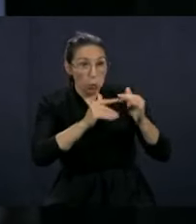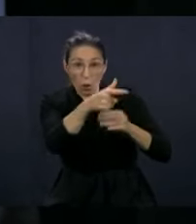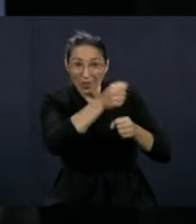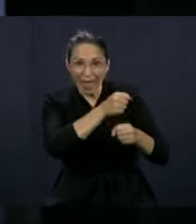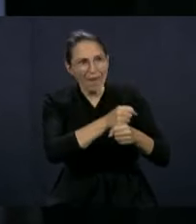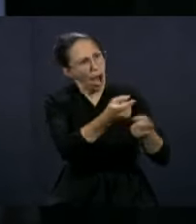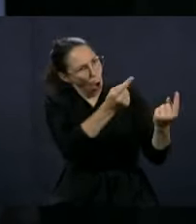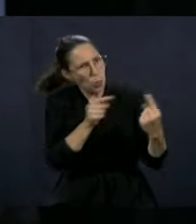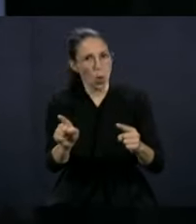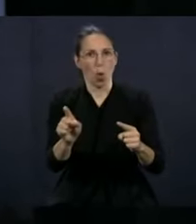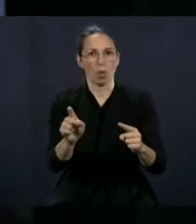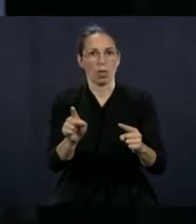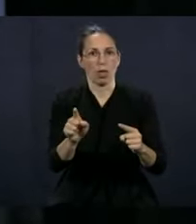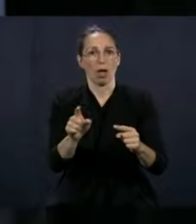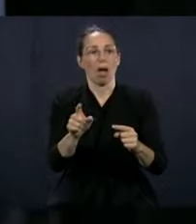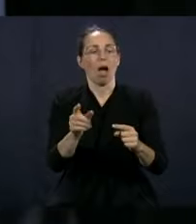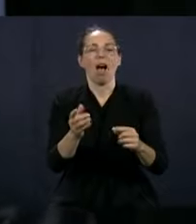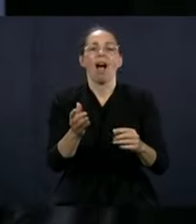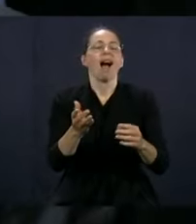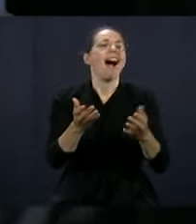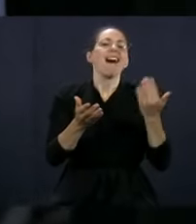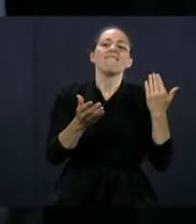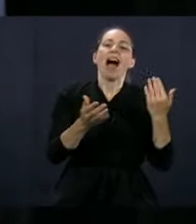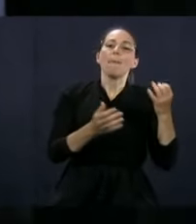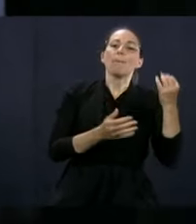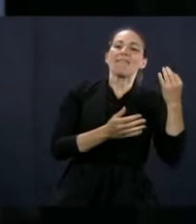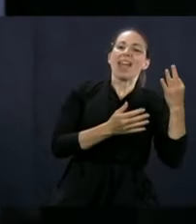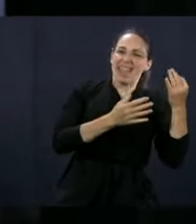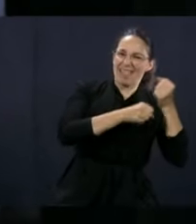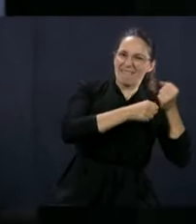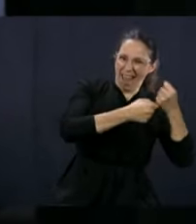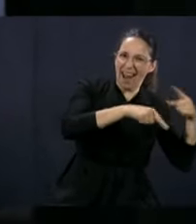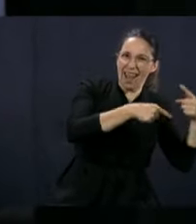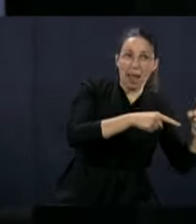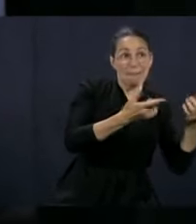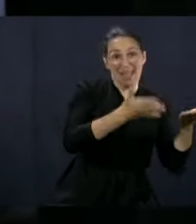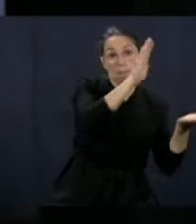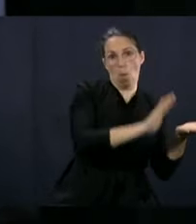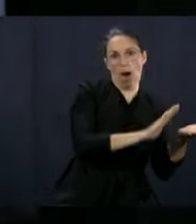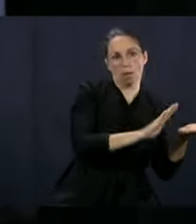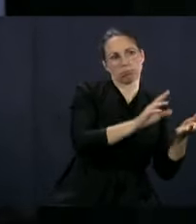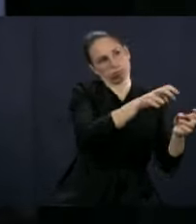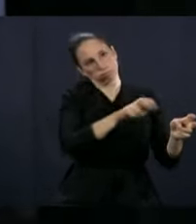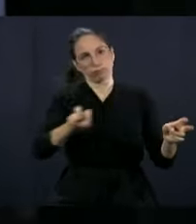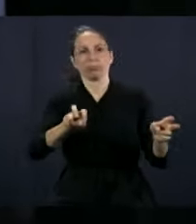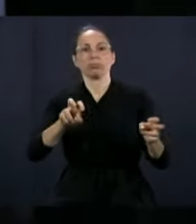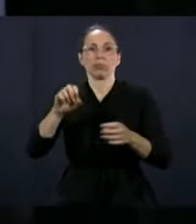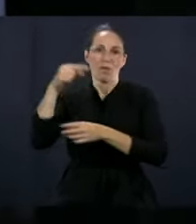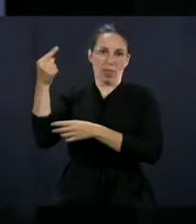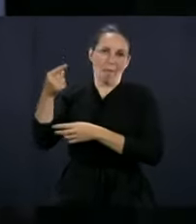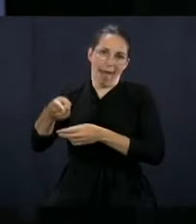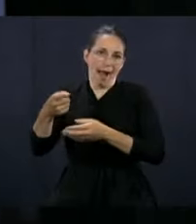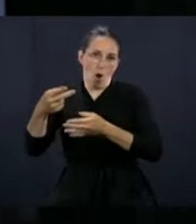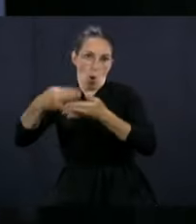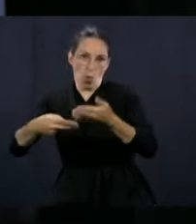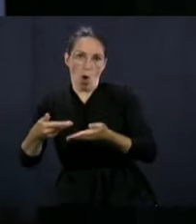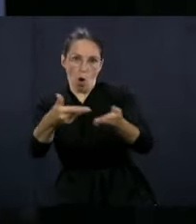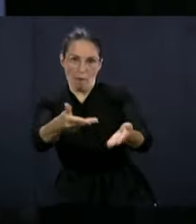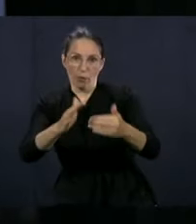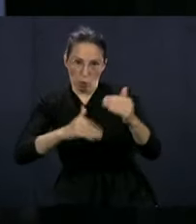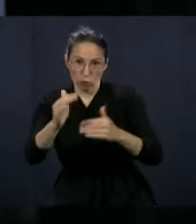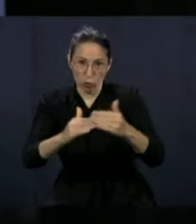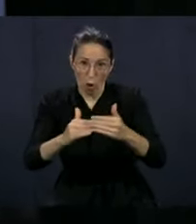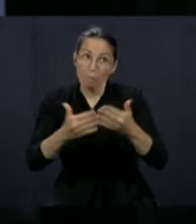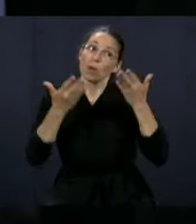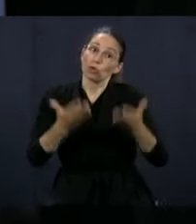from the construction sector that have less work on the private front. And today I want to launch a message